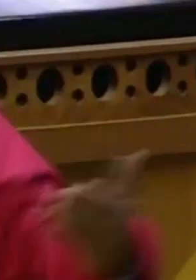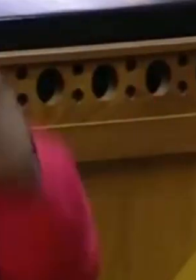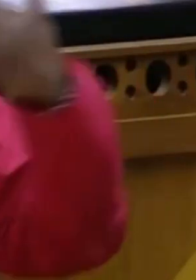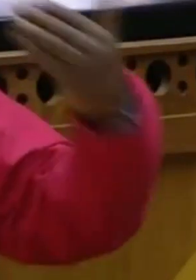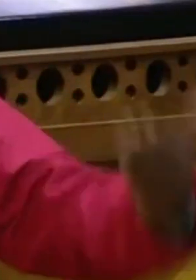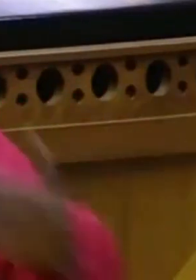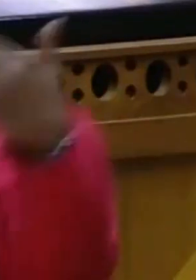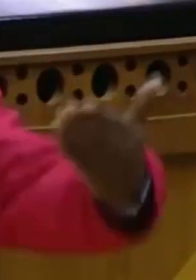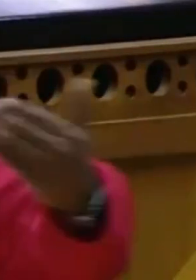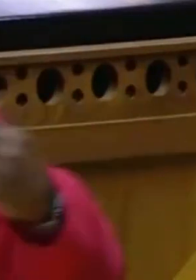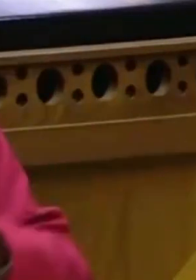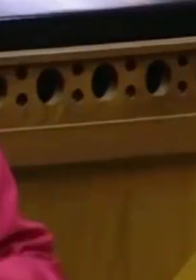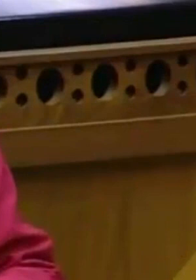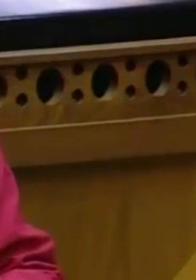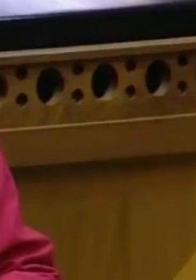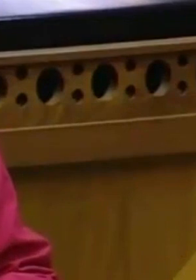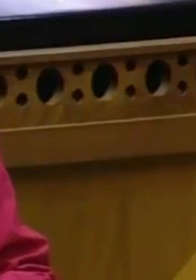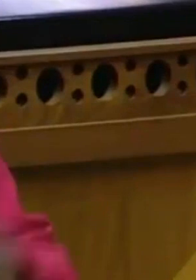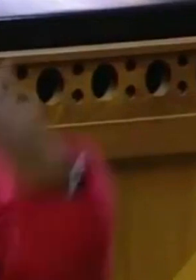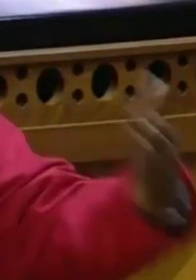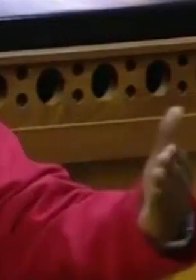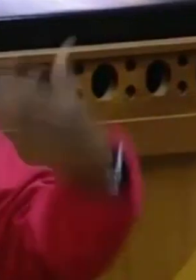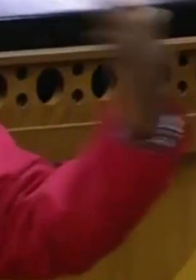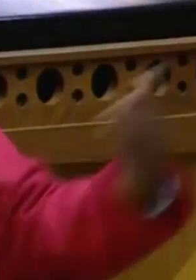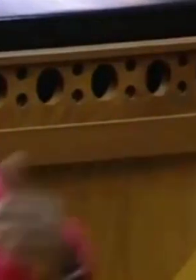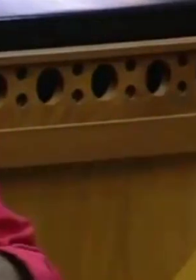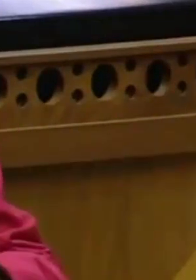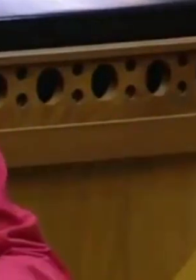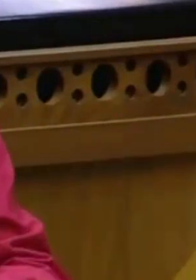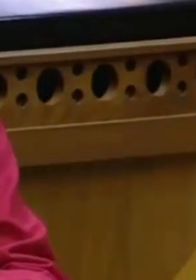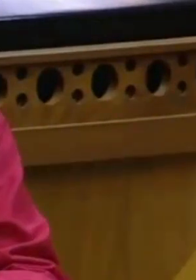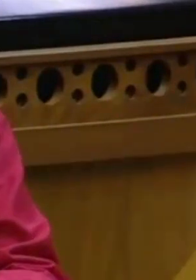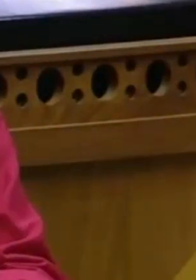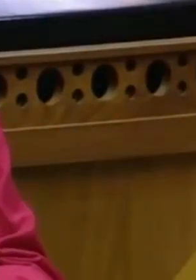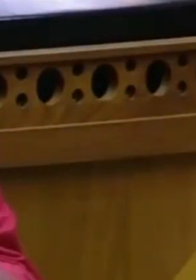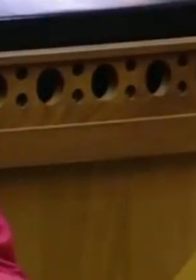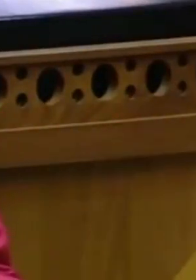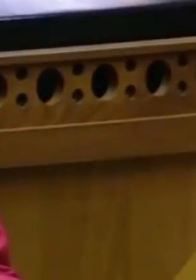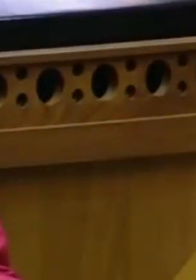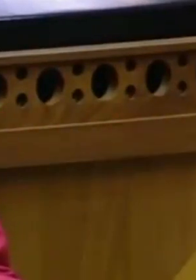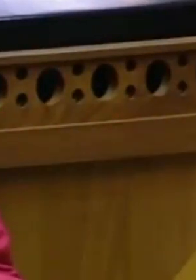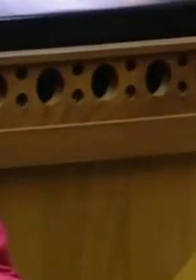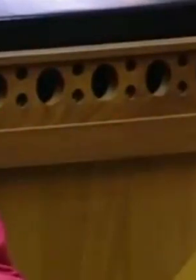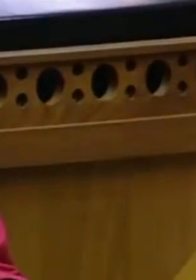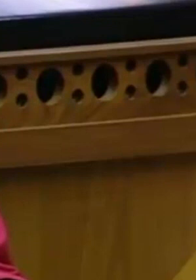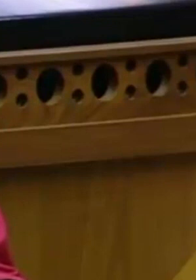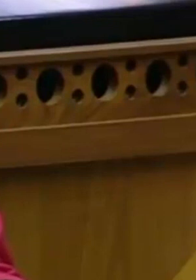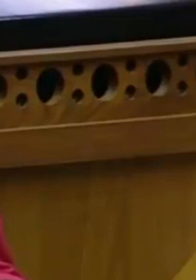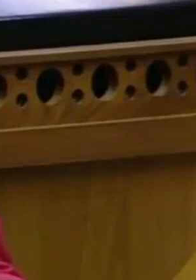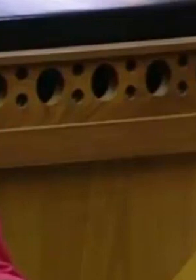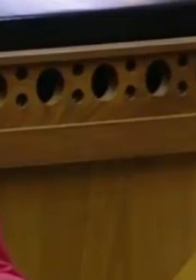away from education that we just spoke about now, housing, and many other issues. The